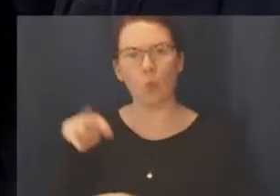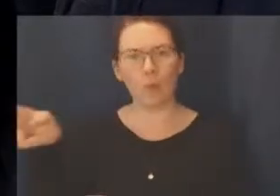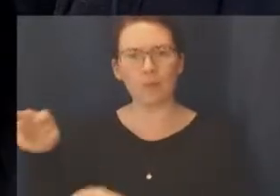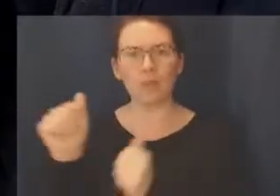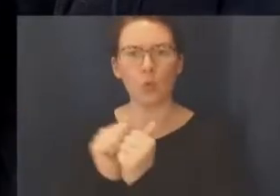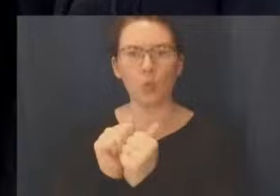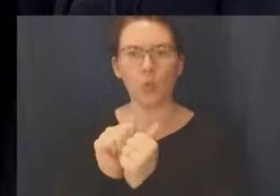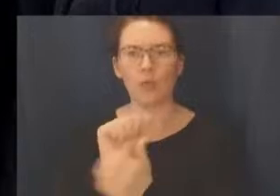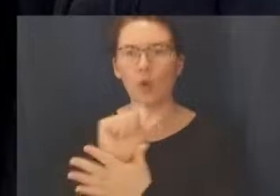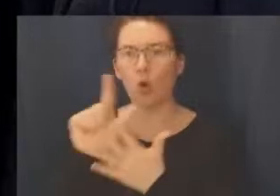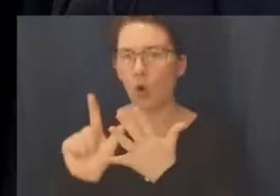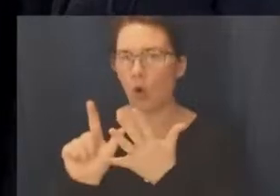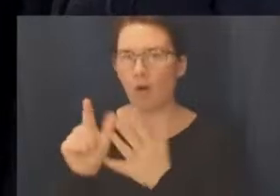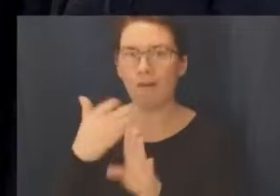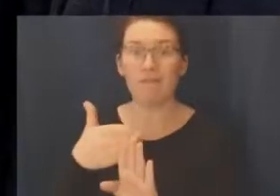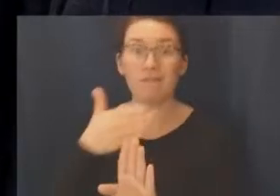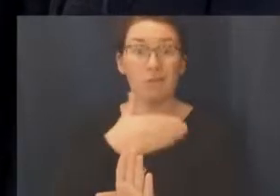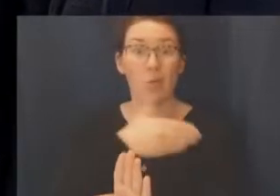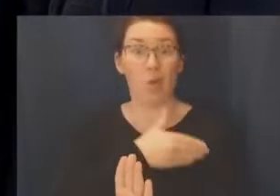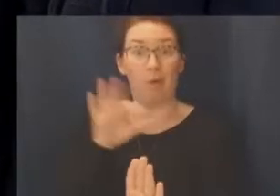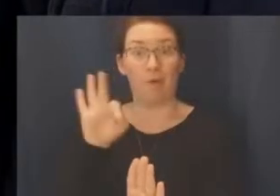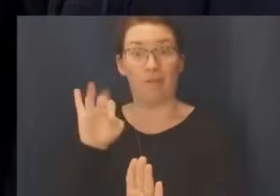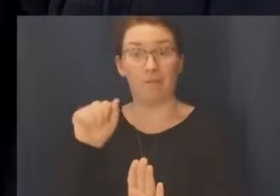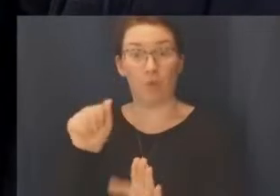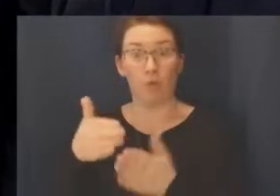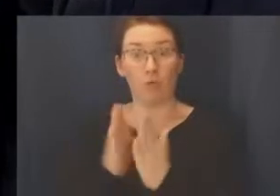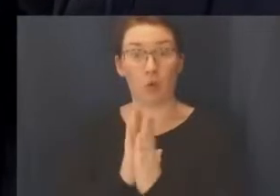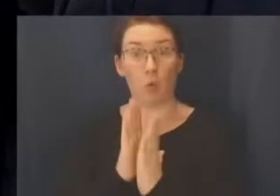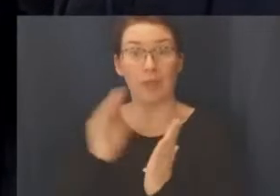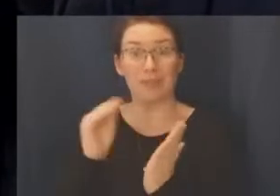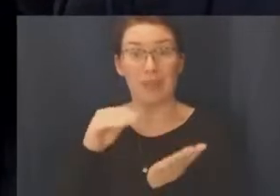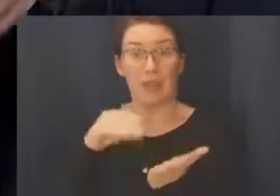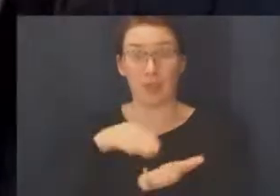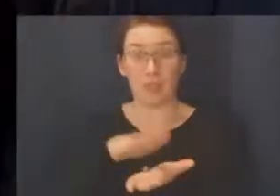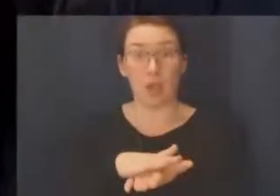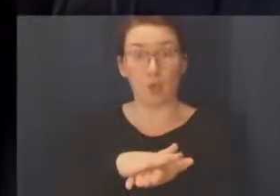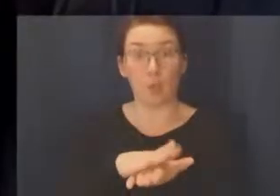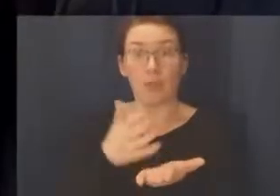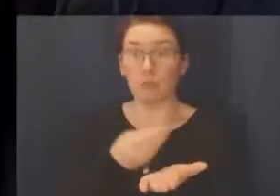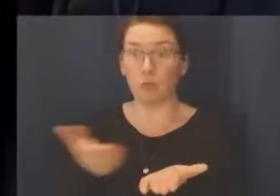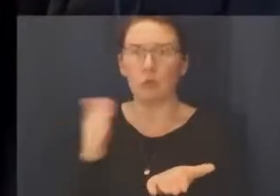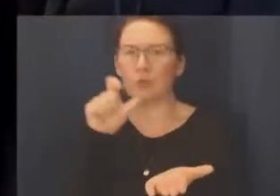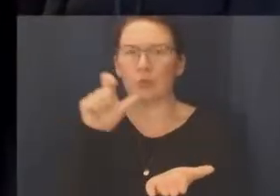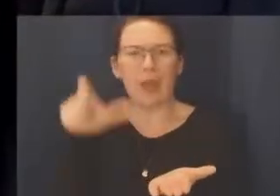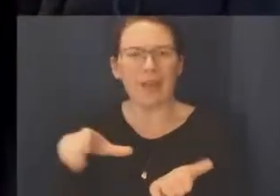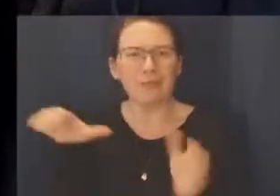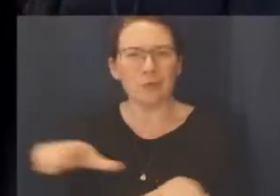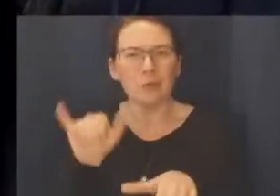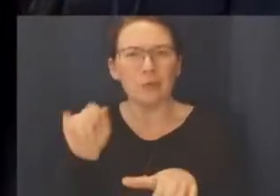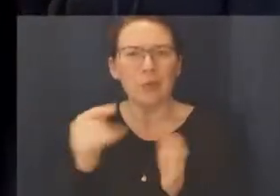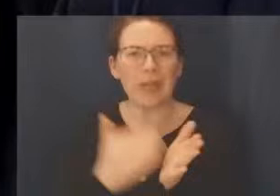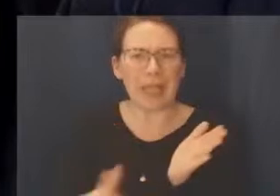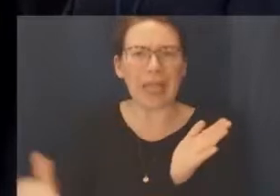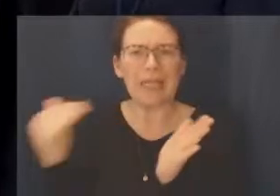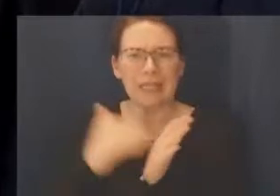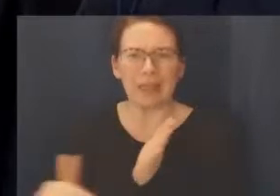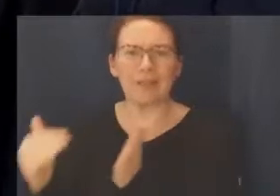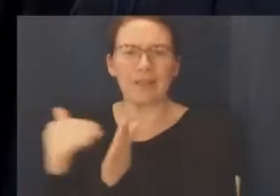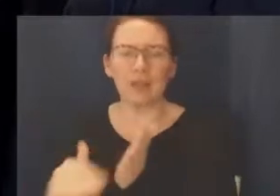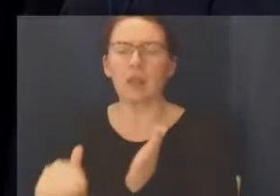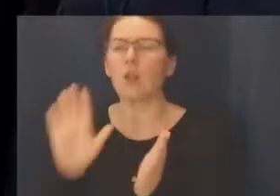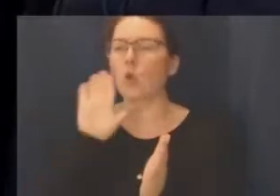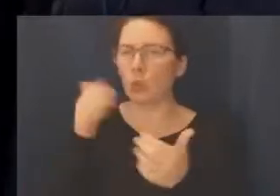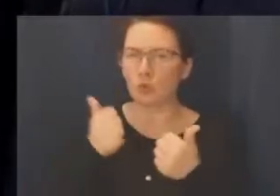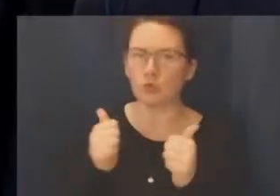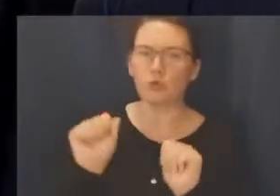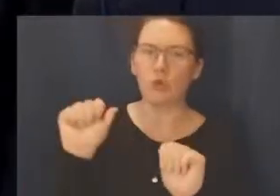former FOIA requests and the documents that were produced so people don't have to do it again and again. And we're going to try to get as close